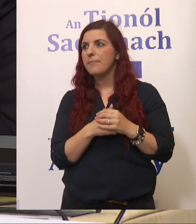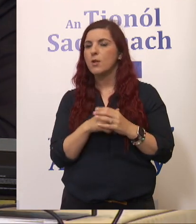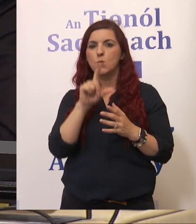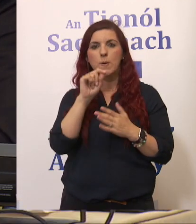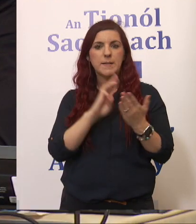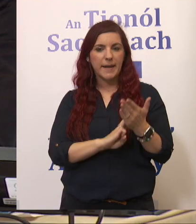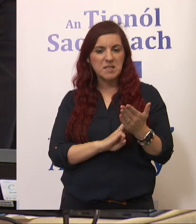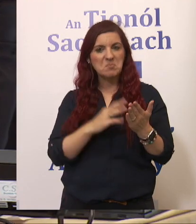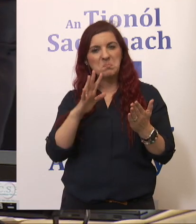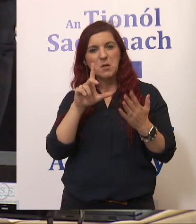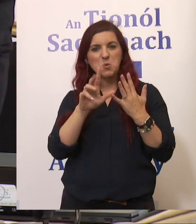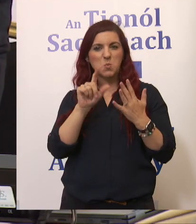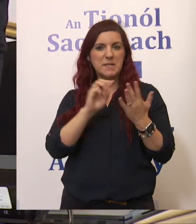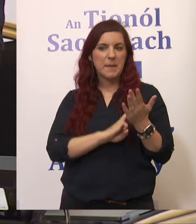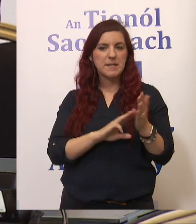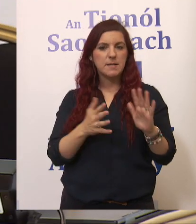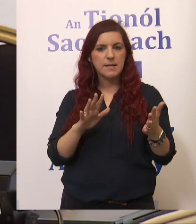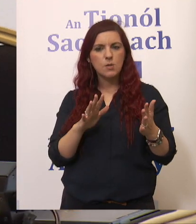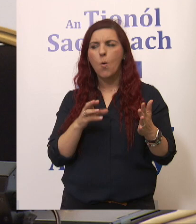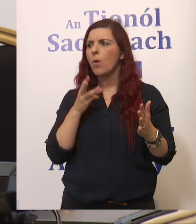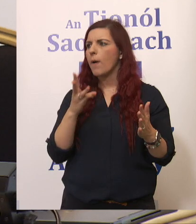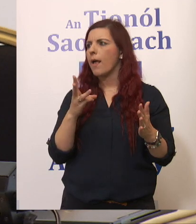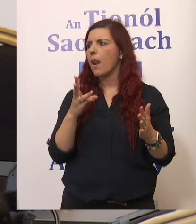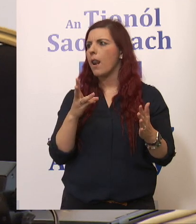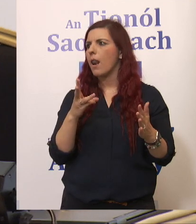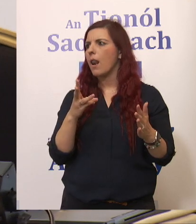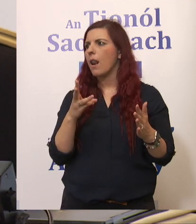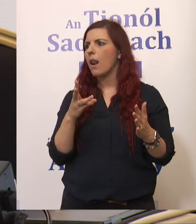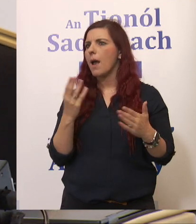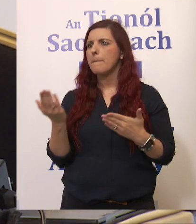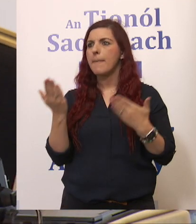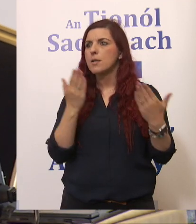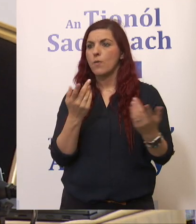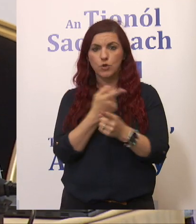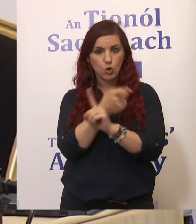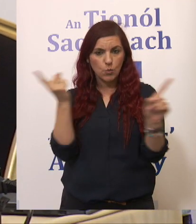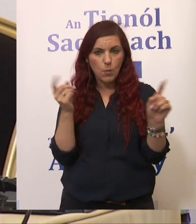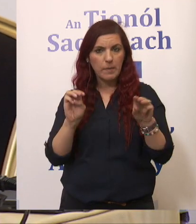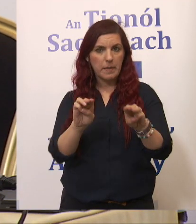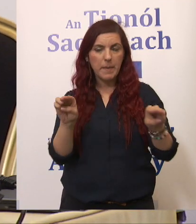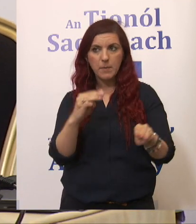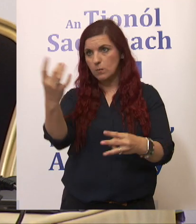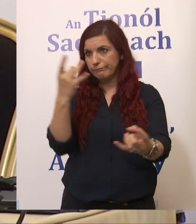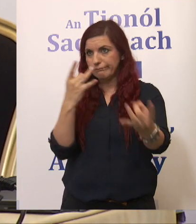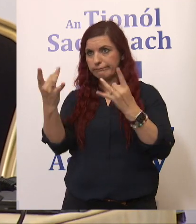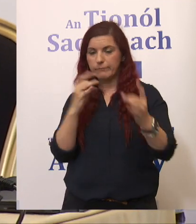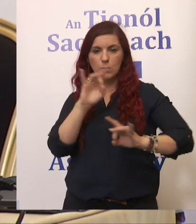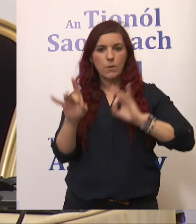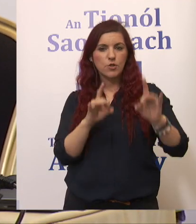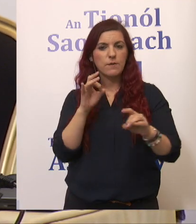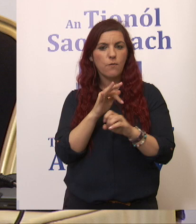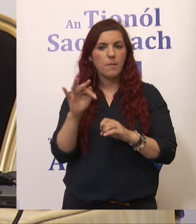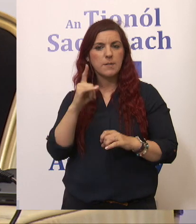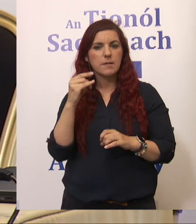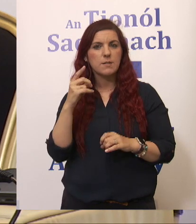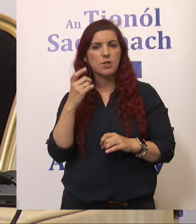20 minutes approximately, and we're going to hand it over to you, the Citizens Assembly, to pose questions to Dr. Mark